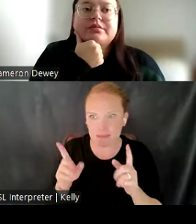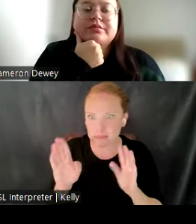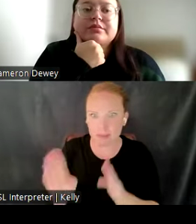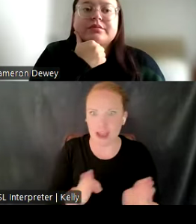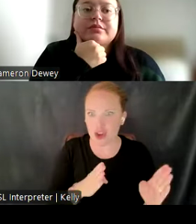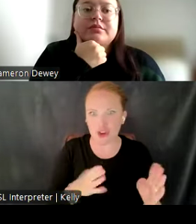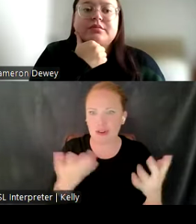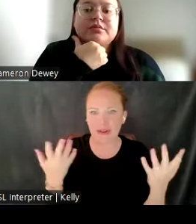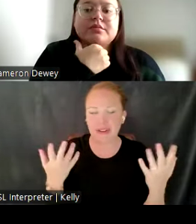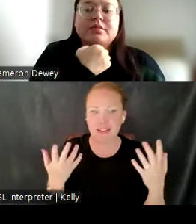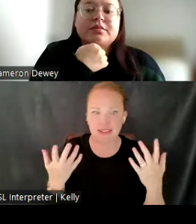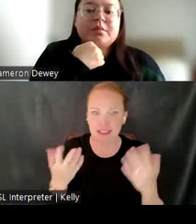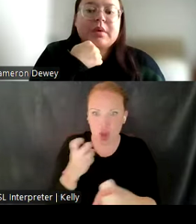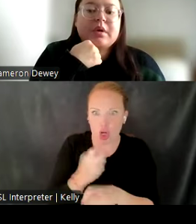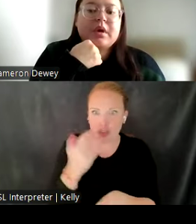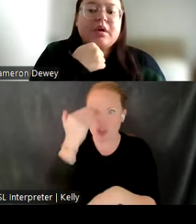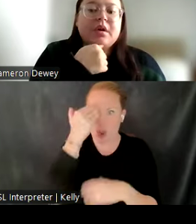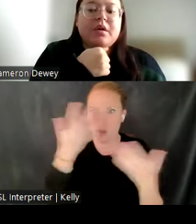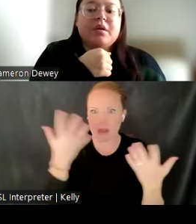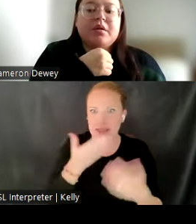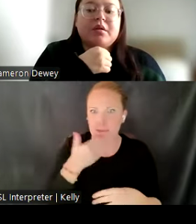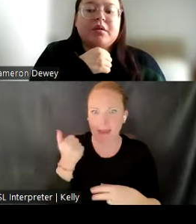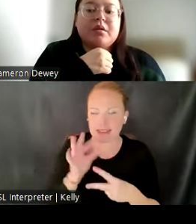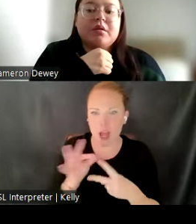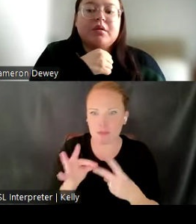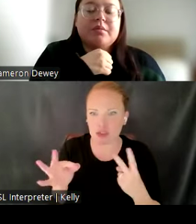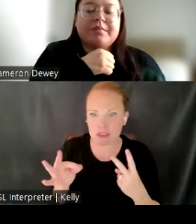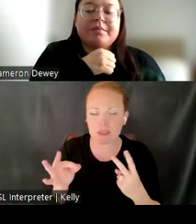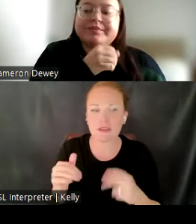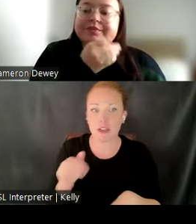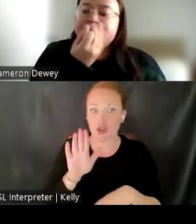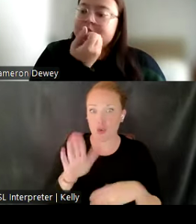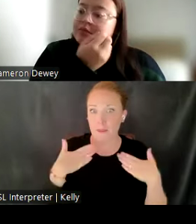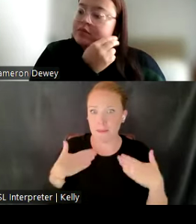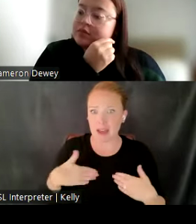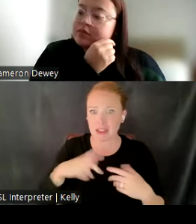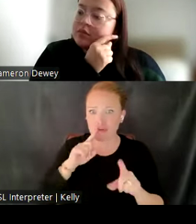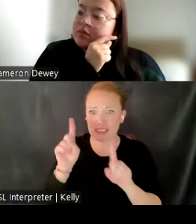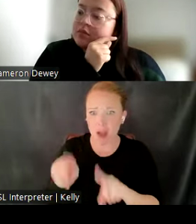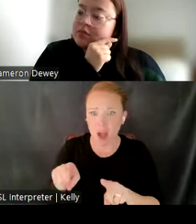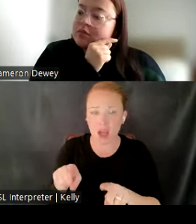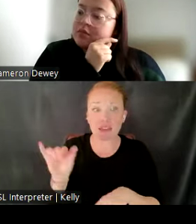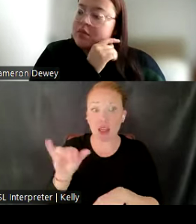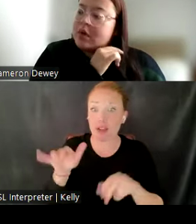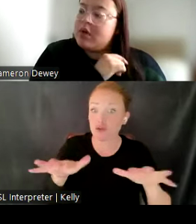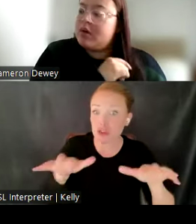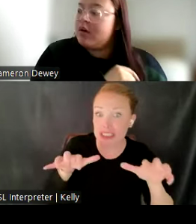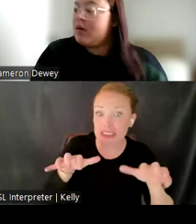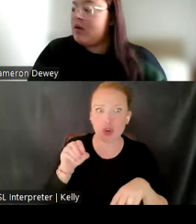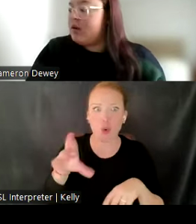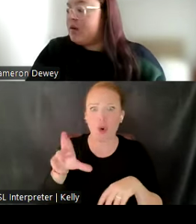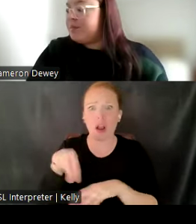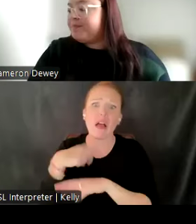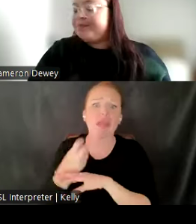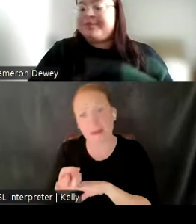to know the best choices. And the way the body responds to trauma, including freezing or collapsing,